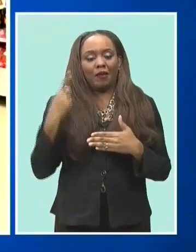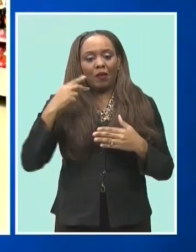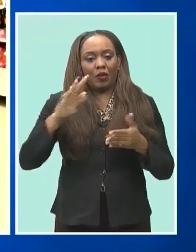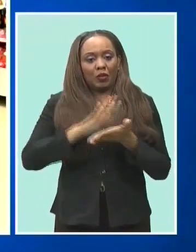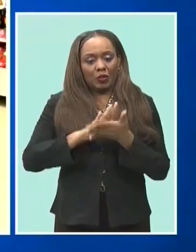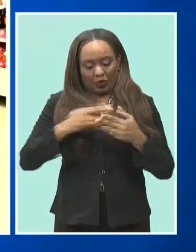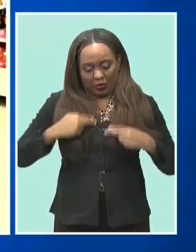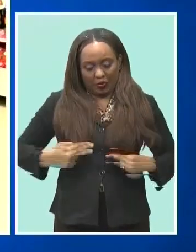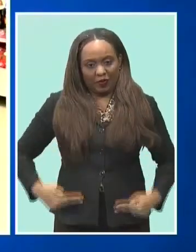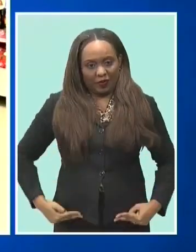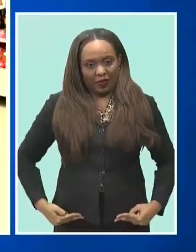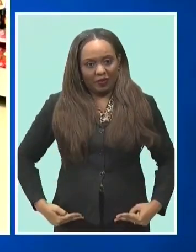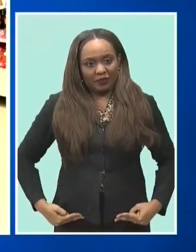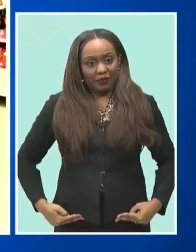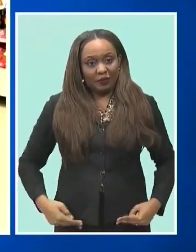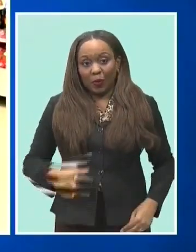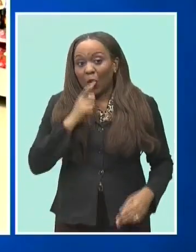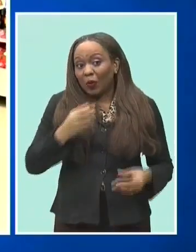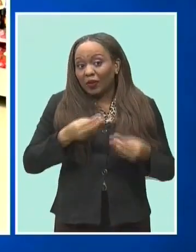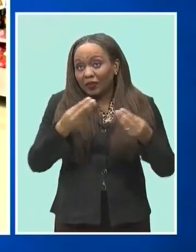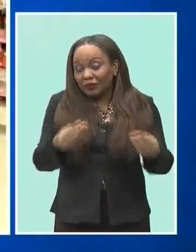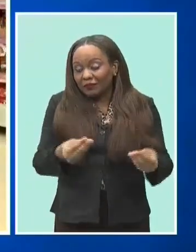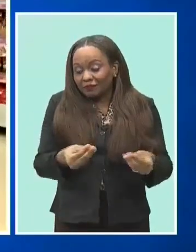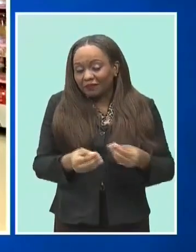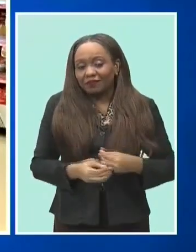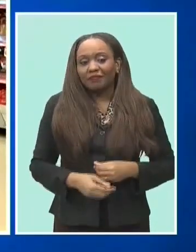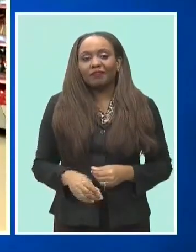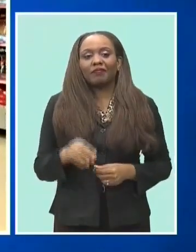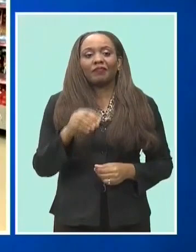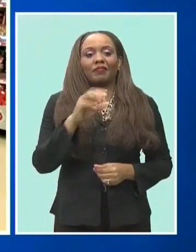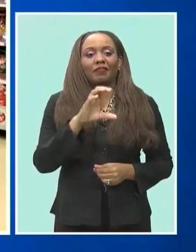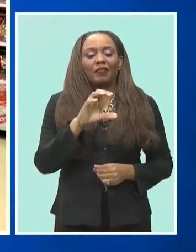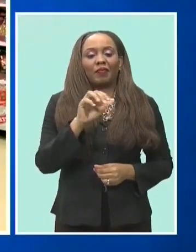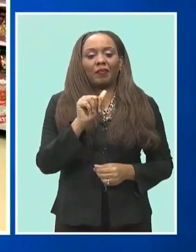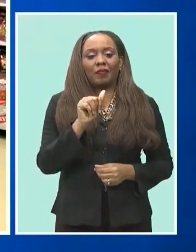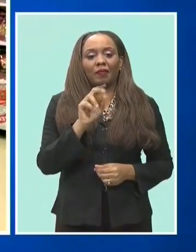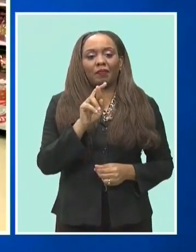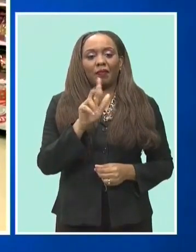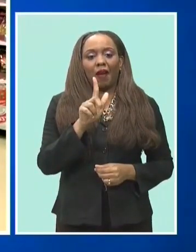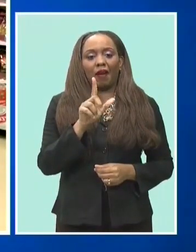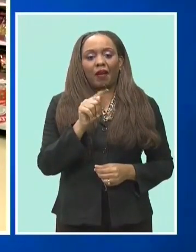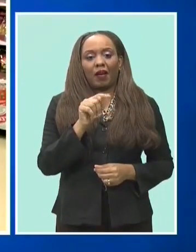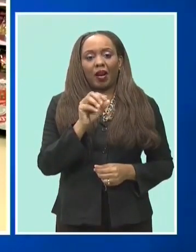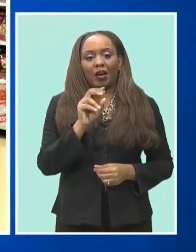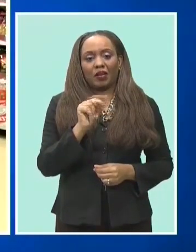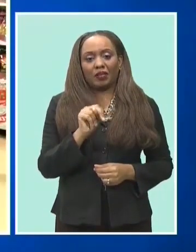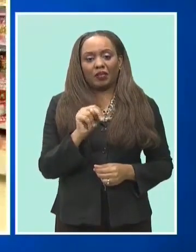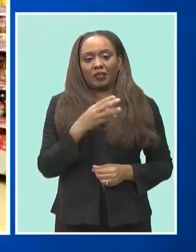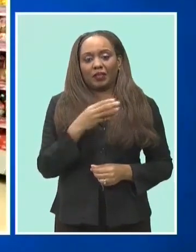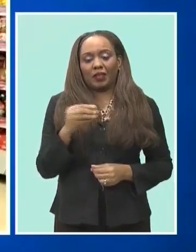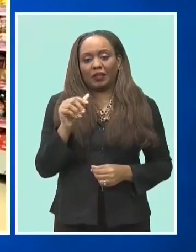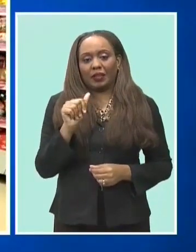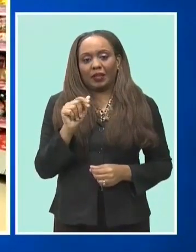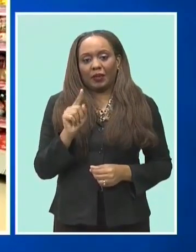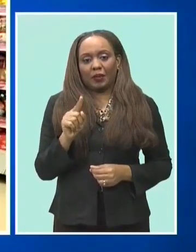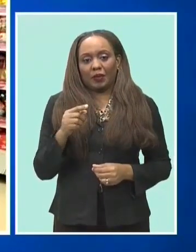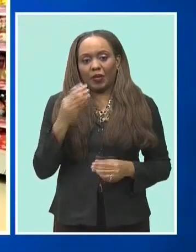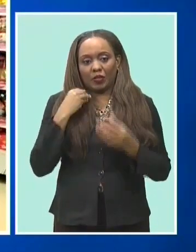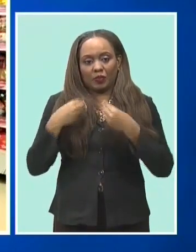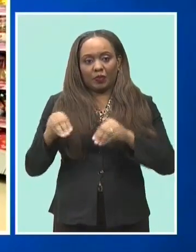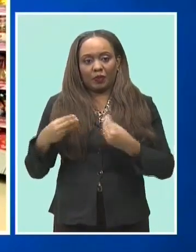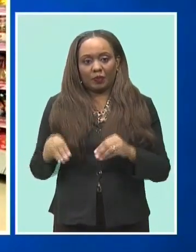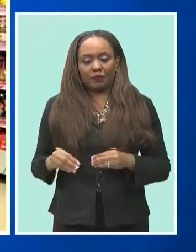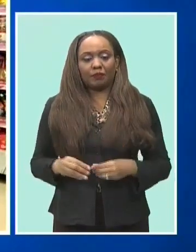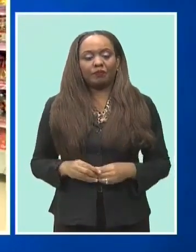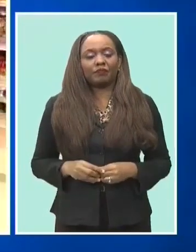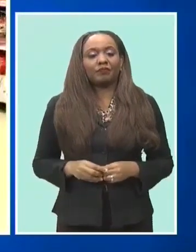uniforms thanks to A1 Supermarkets. Project coordinator Michael Brown says the back to school promotion ran from June to mid-August